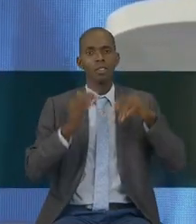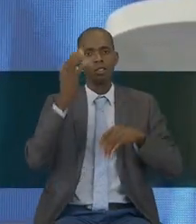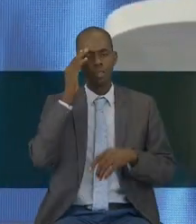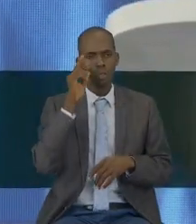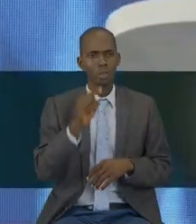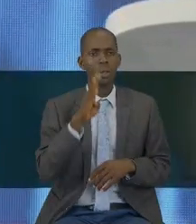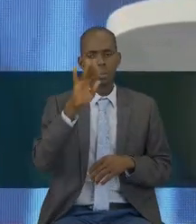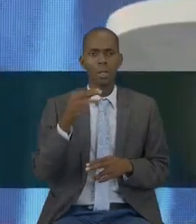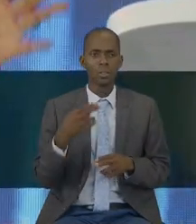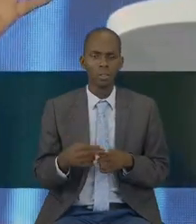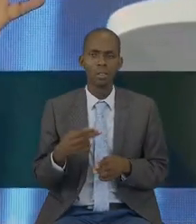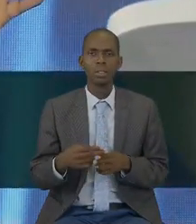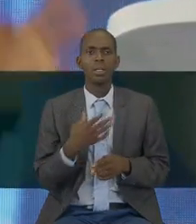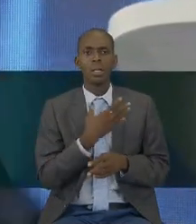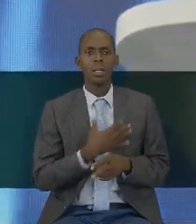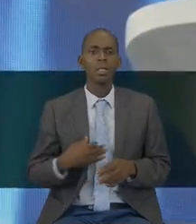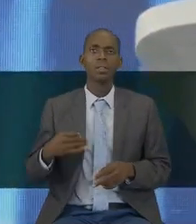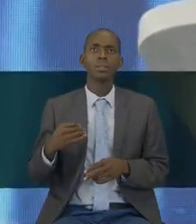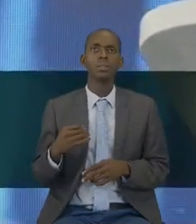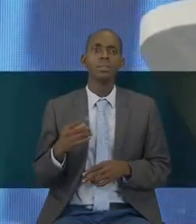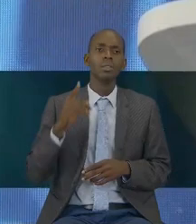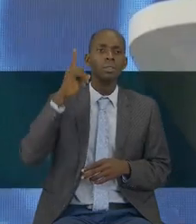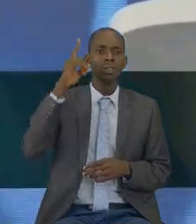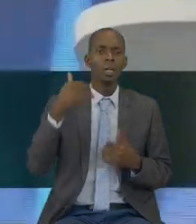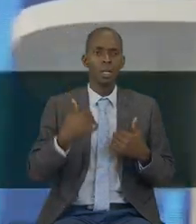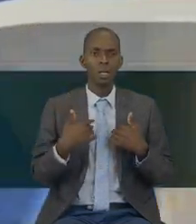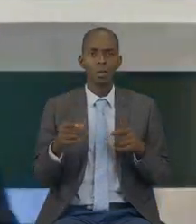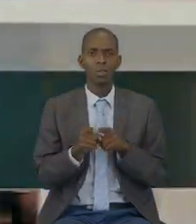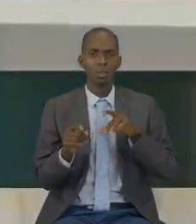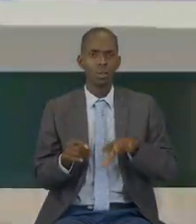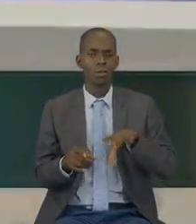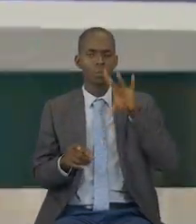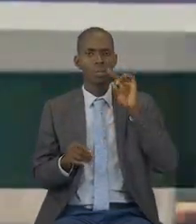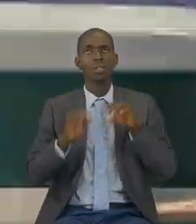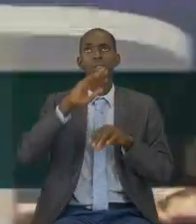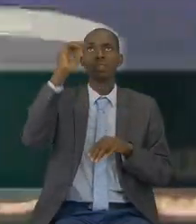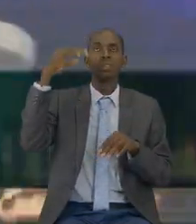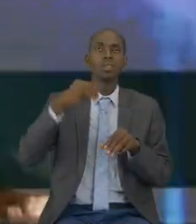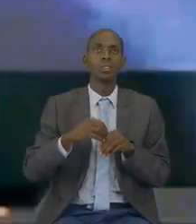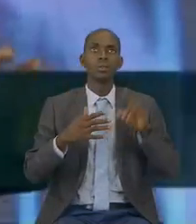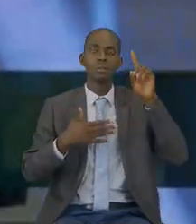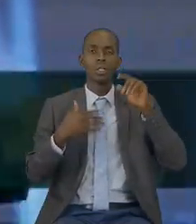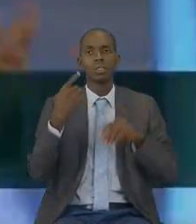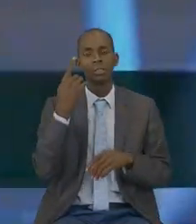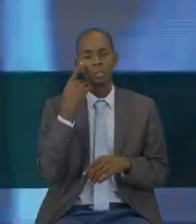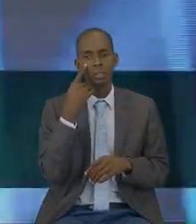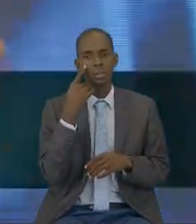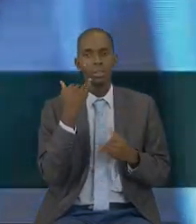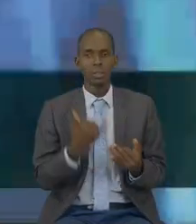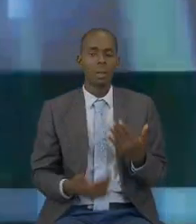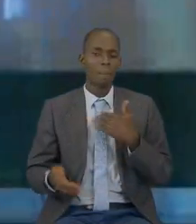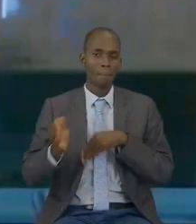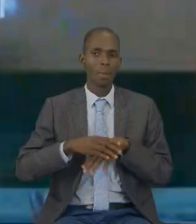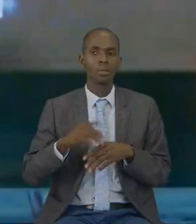by name, and hast also found grace in my sight. We're coming back